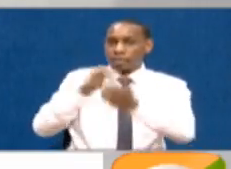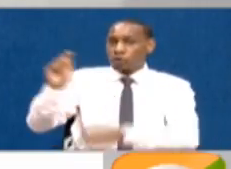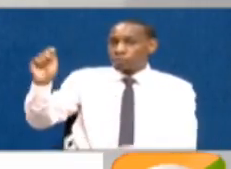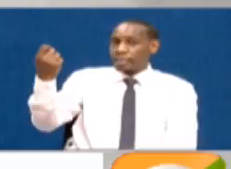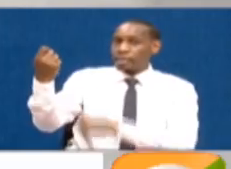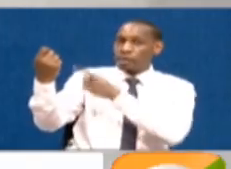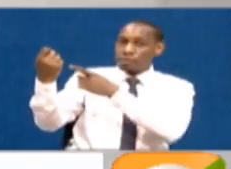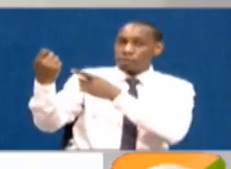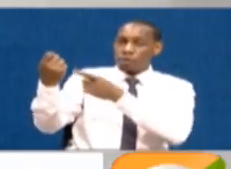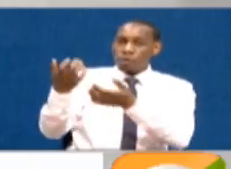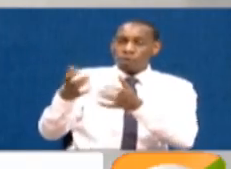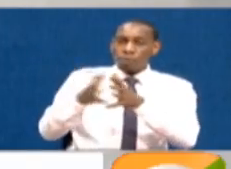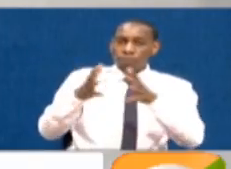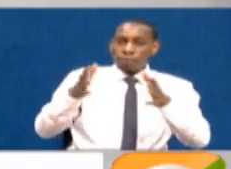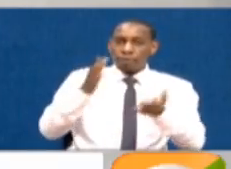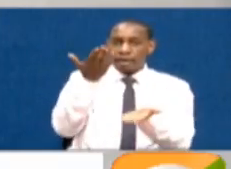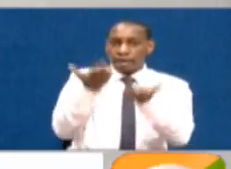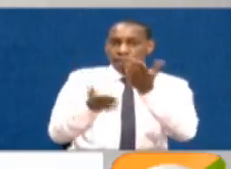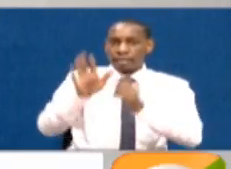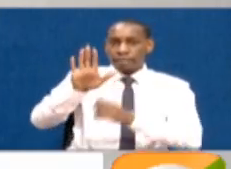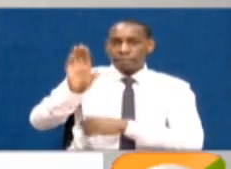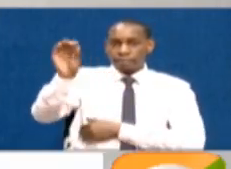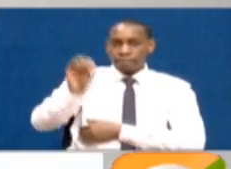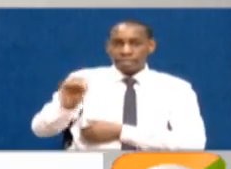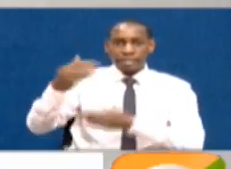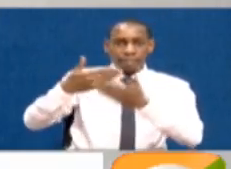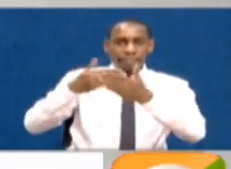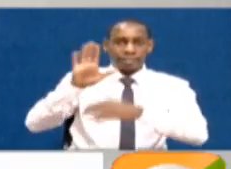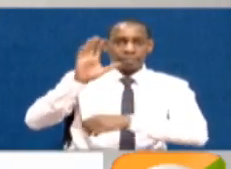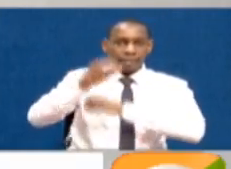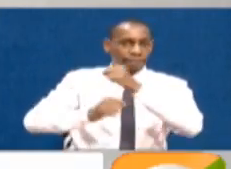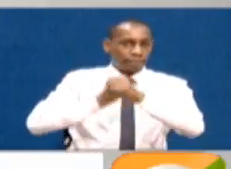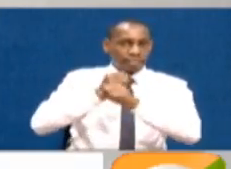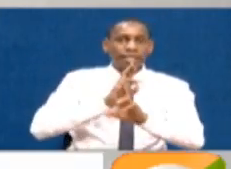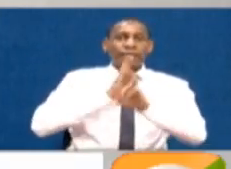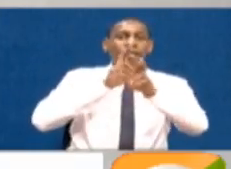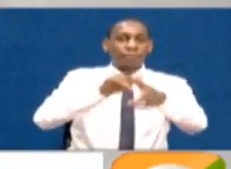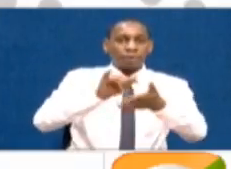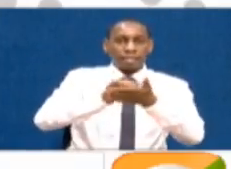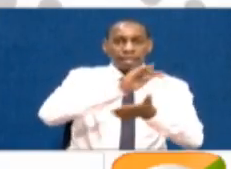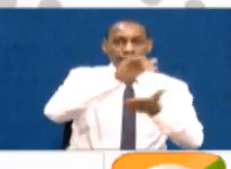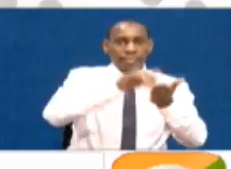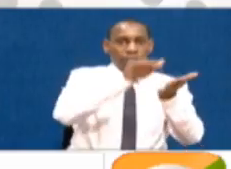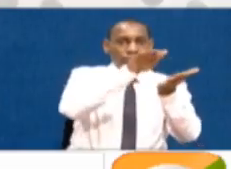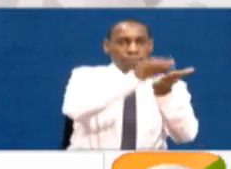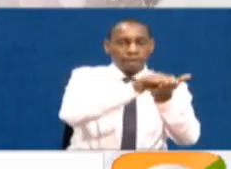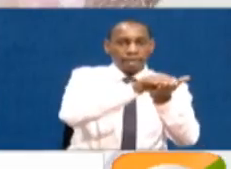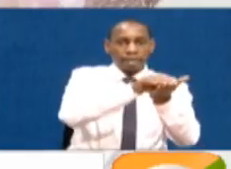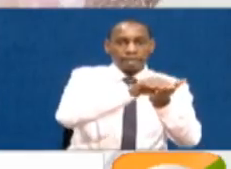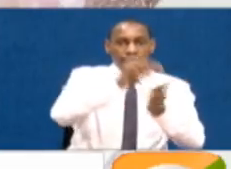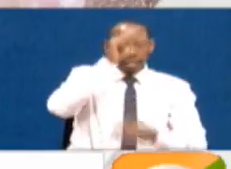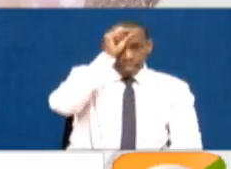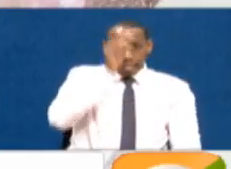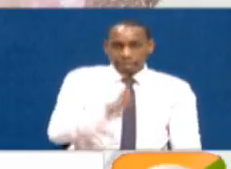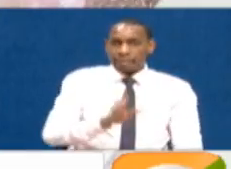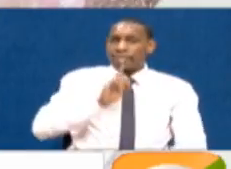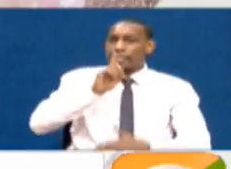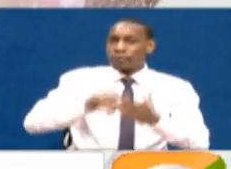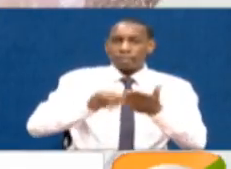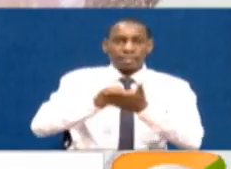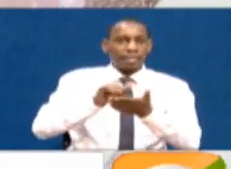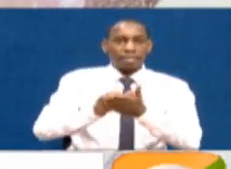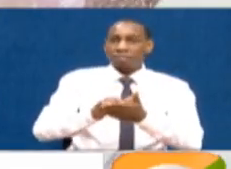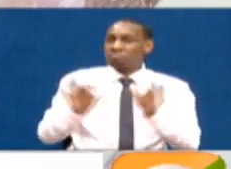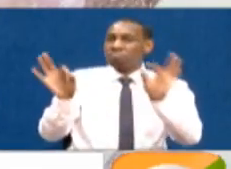had grown by an average of more than 5% in the last 5 years. A report that the central bank governor, Paul Njoroge, stated there was